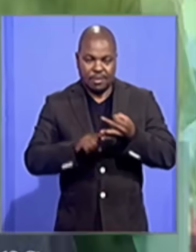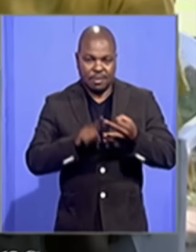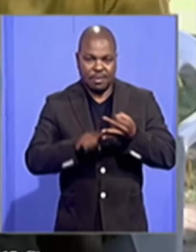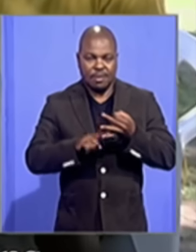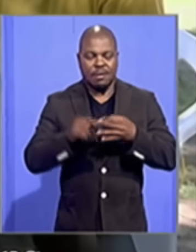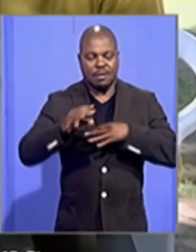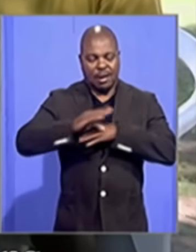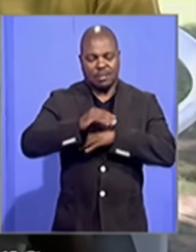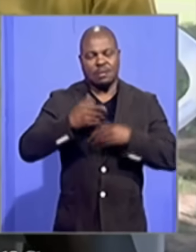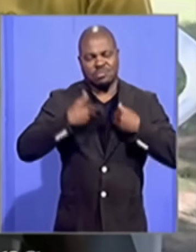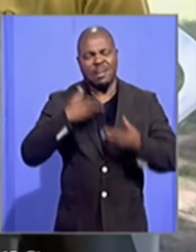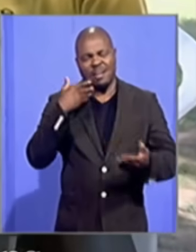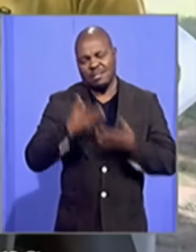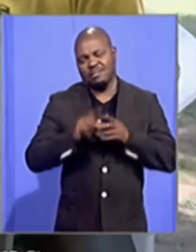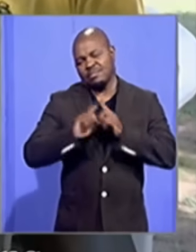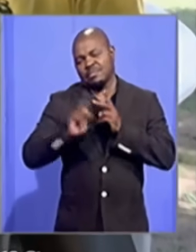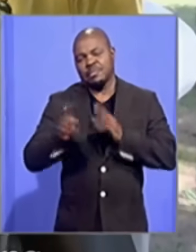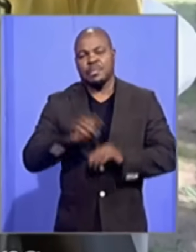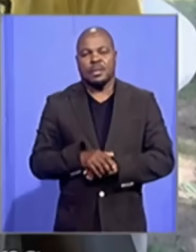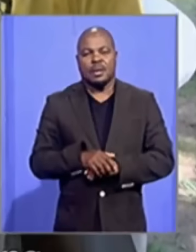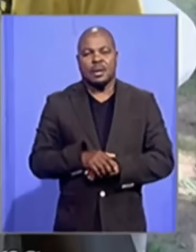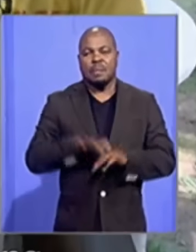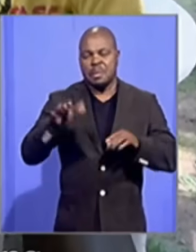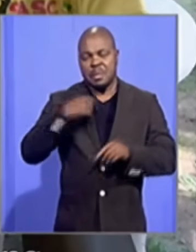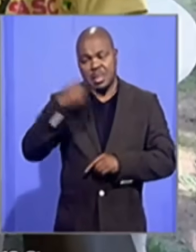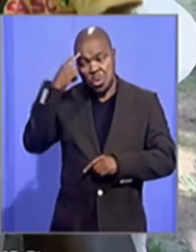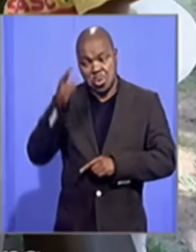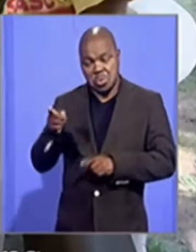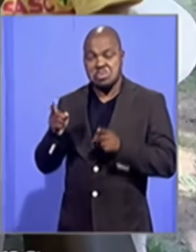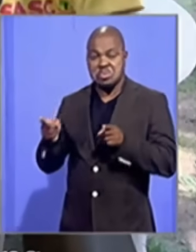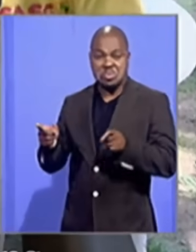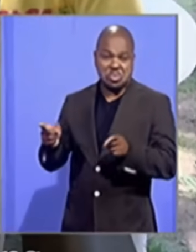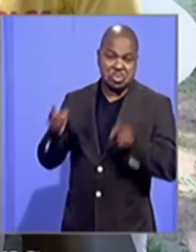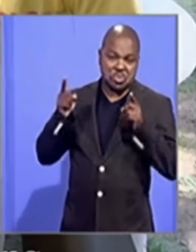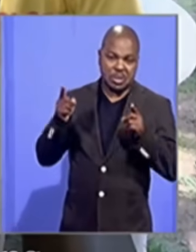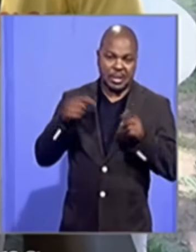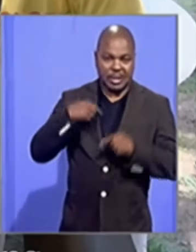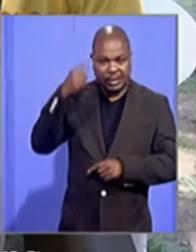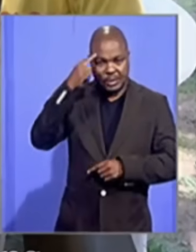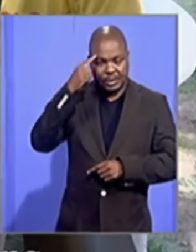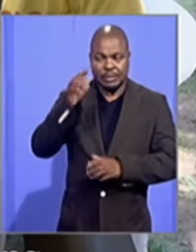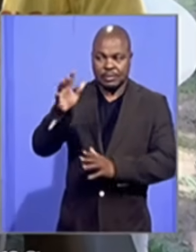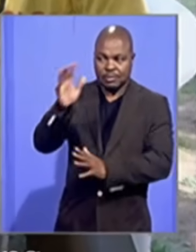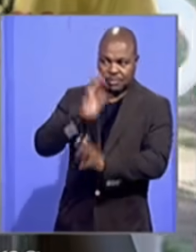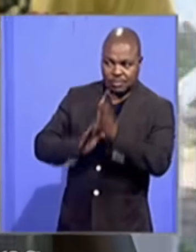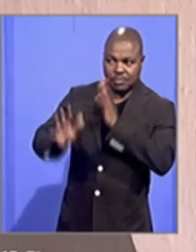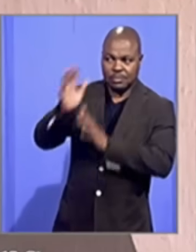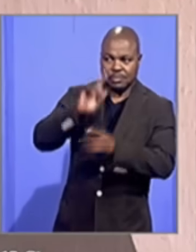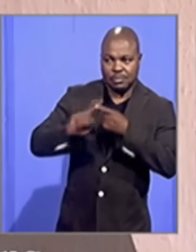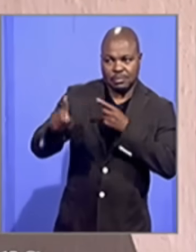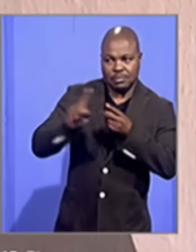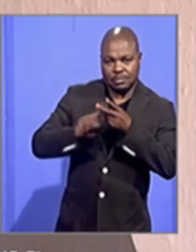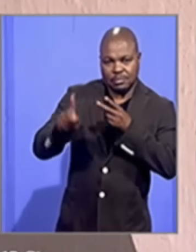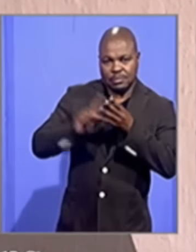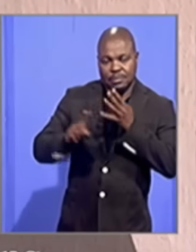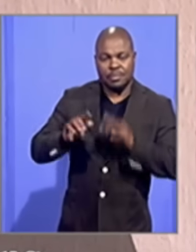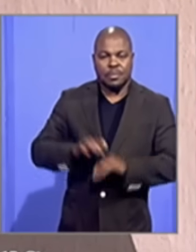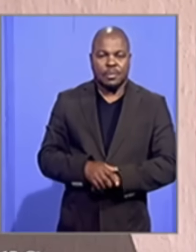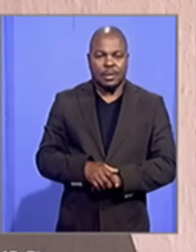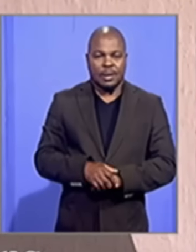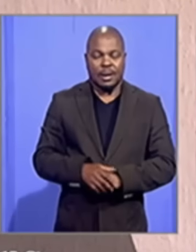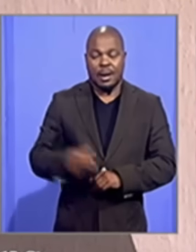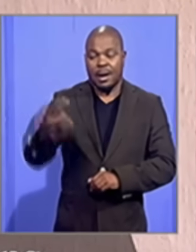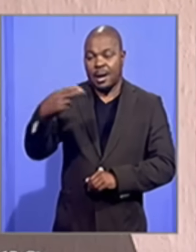setlha ba tsebang gore Habli Babli e kotsi go lokae ba fane ka lesedi. Hey, Habli,